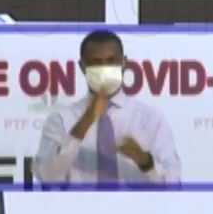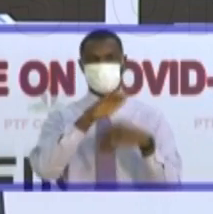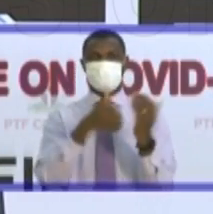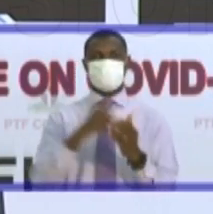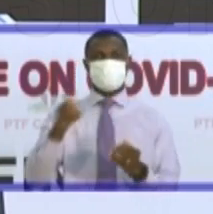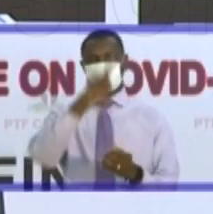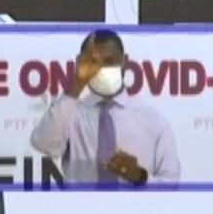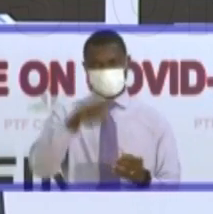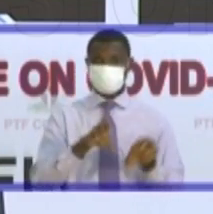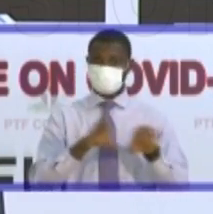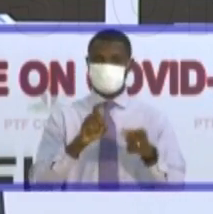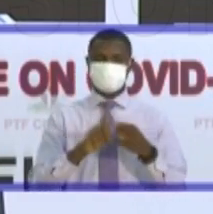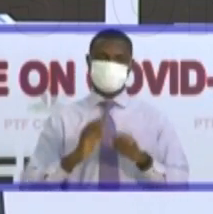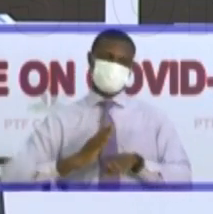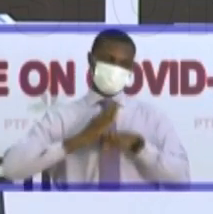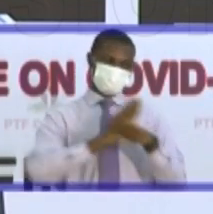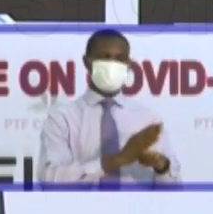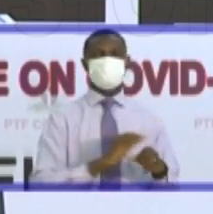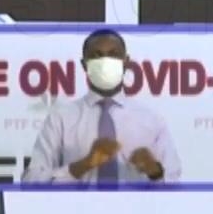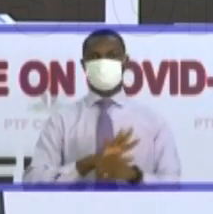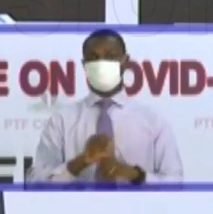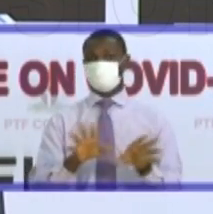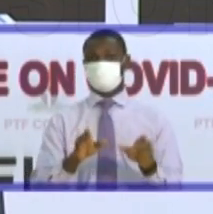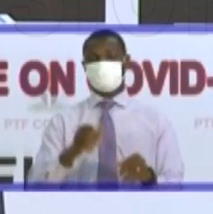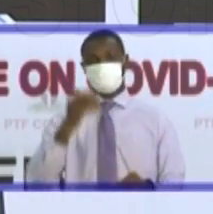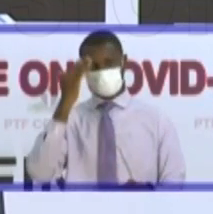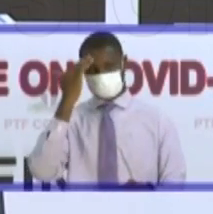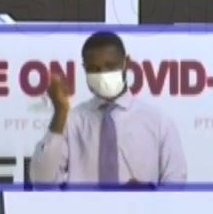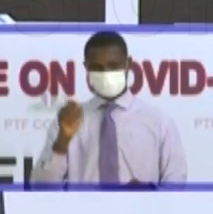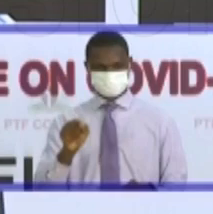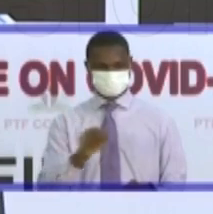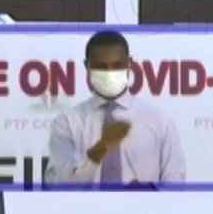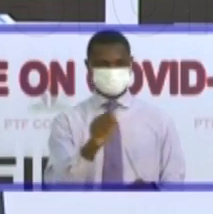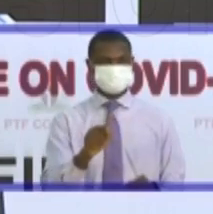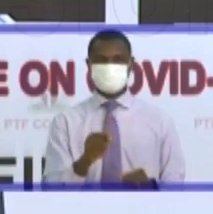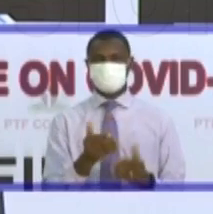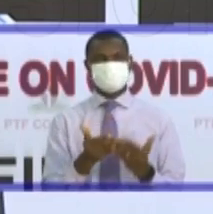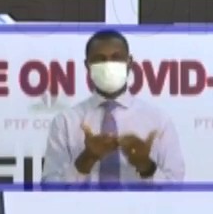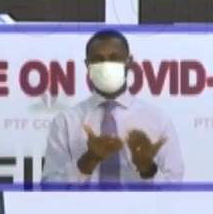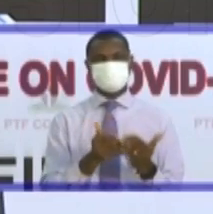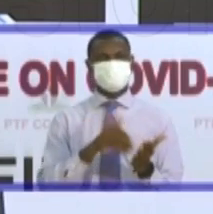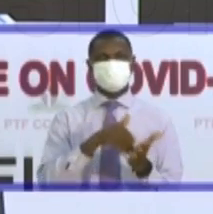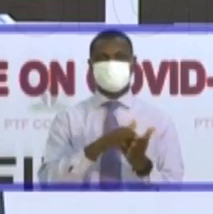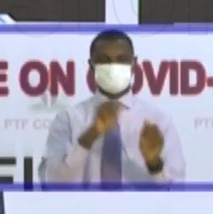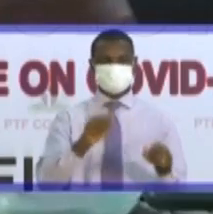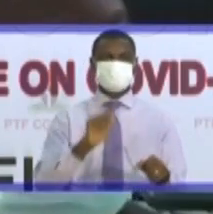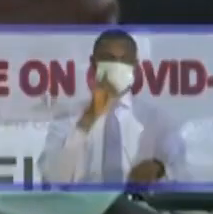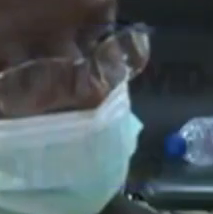infection, because this group of people are known to be more vulnerable than others.